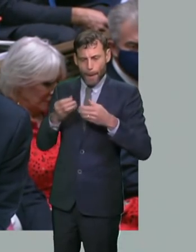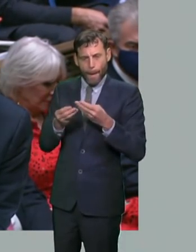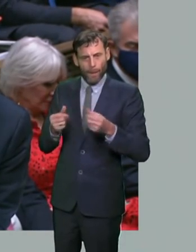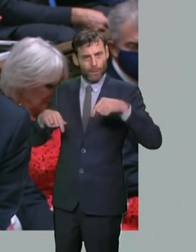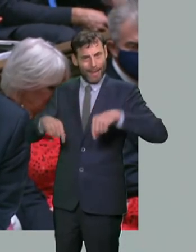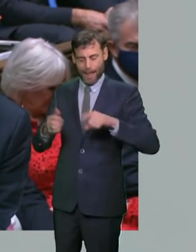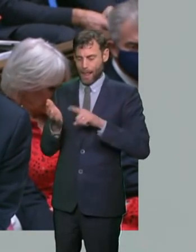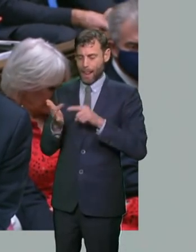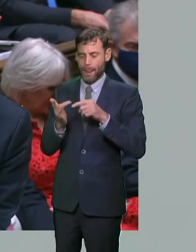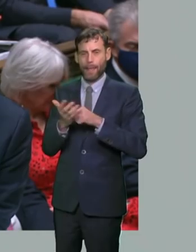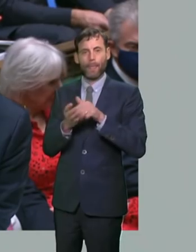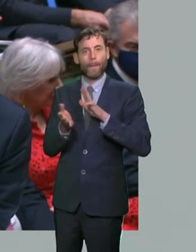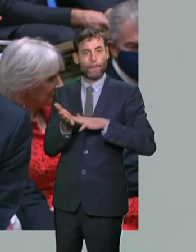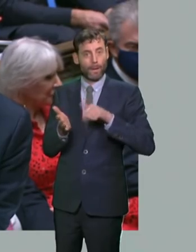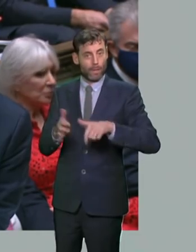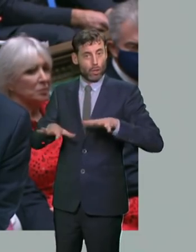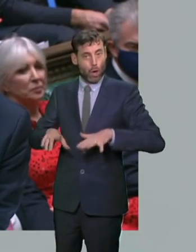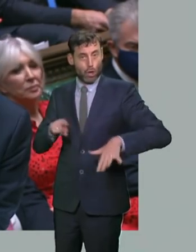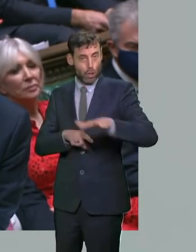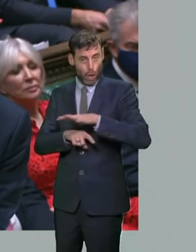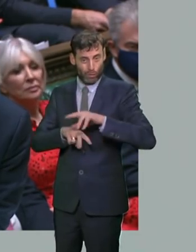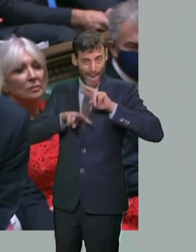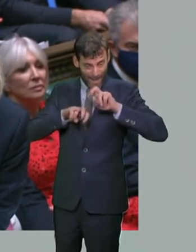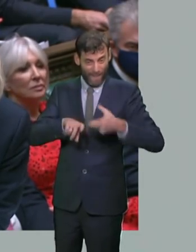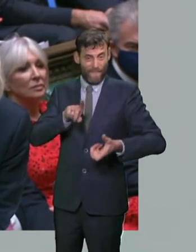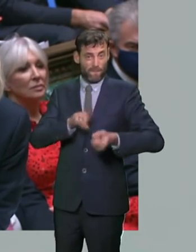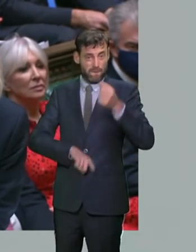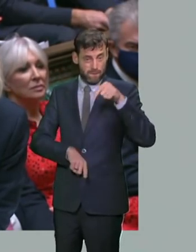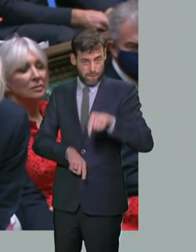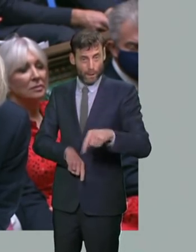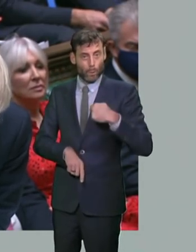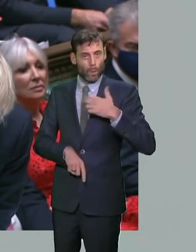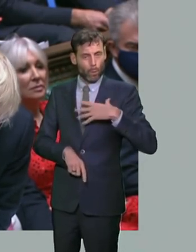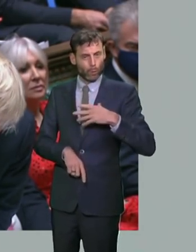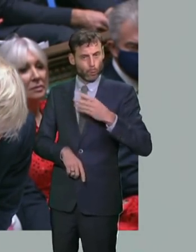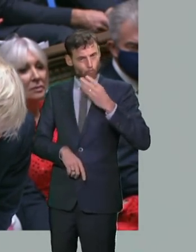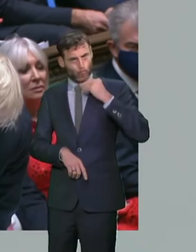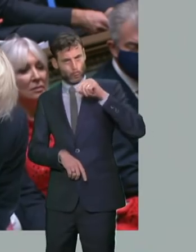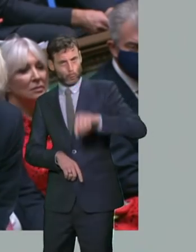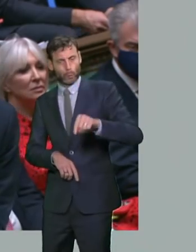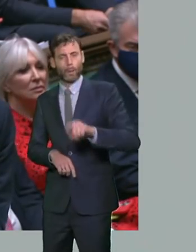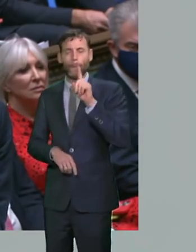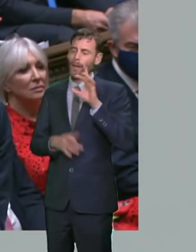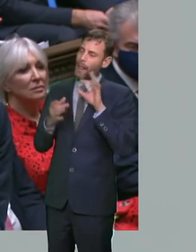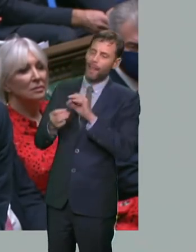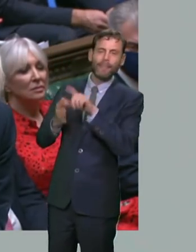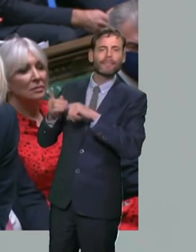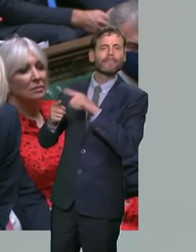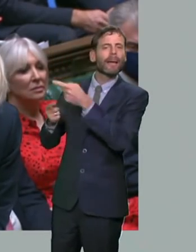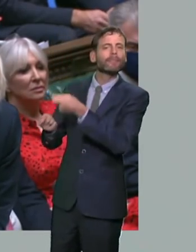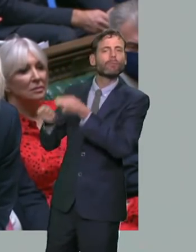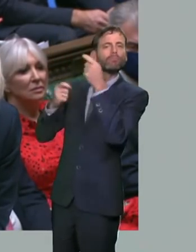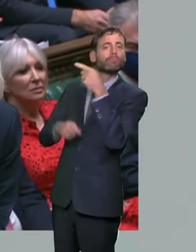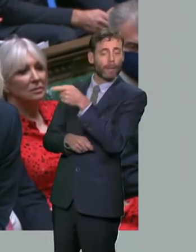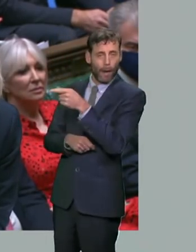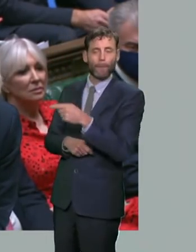country, whose exploration, discovery and reuse we are encouraging. But secondly, on the tax point that he rightly raises,